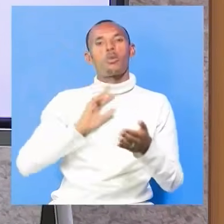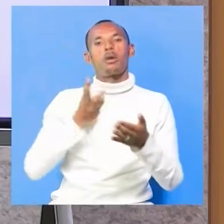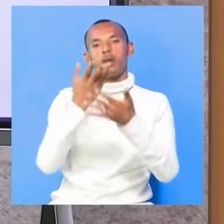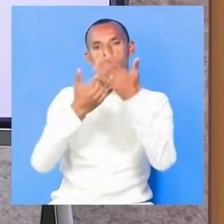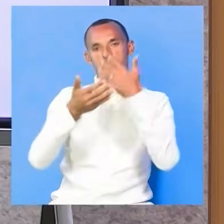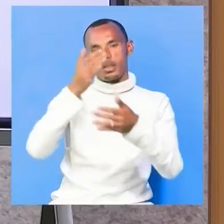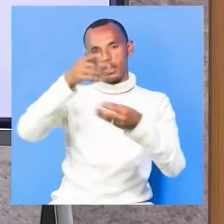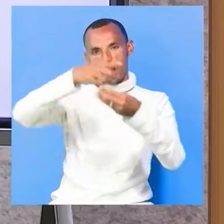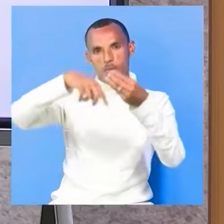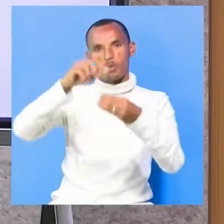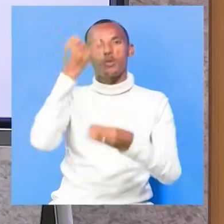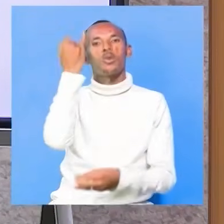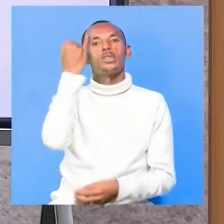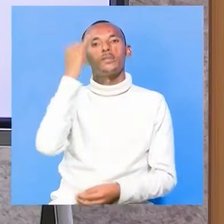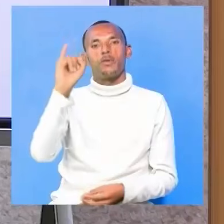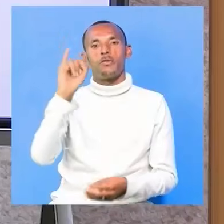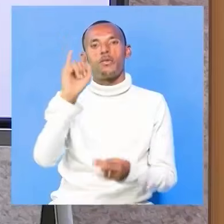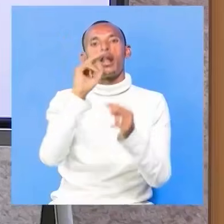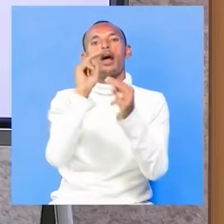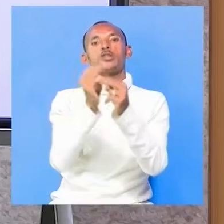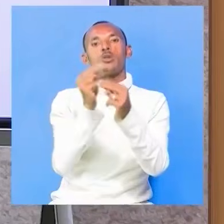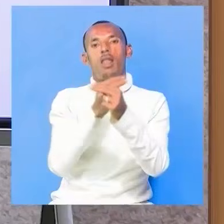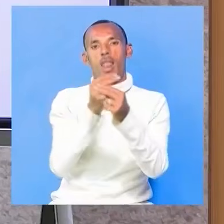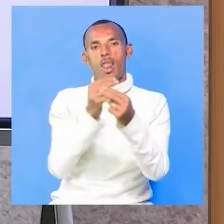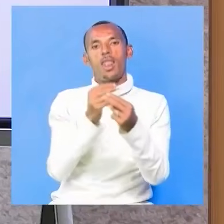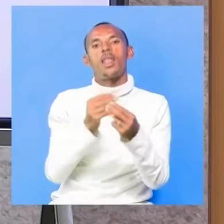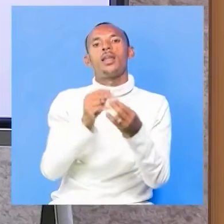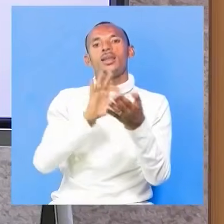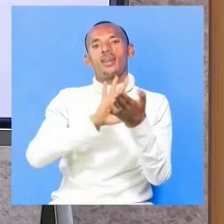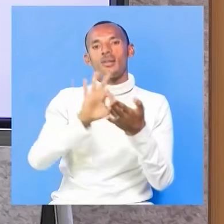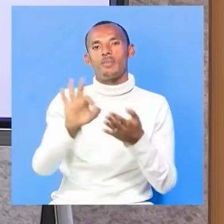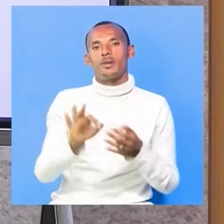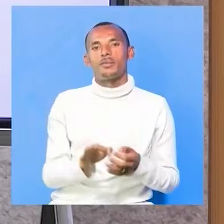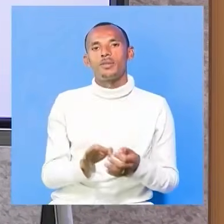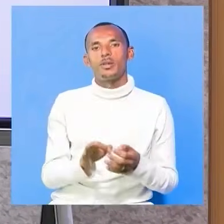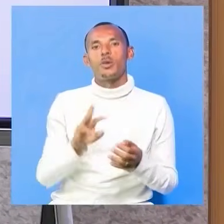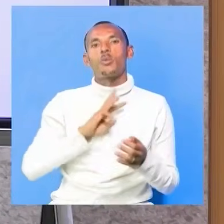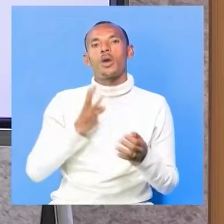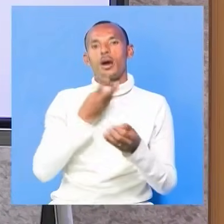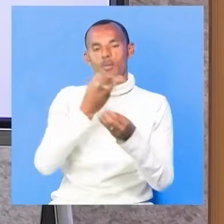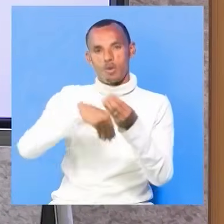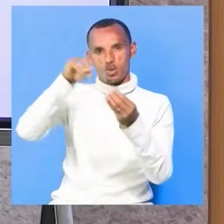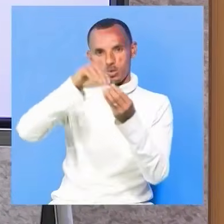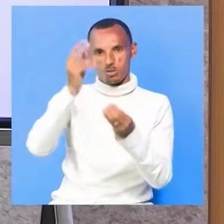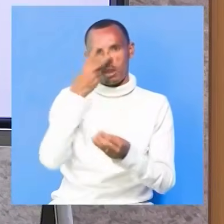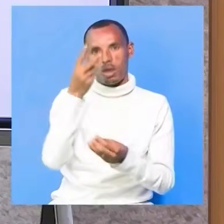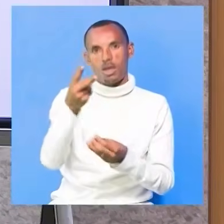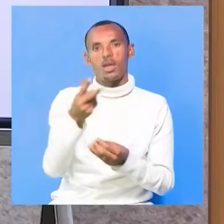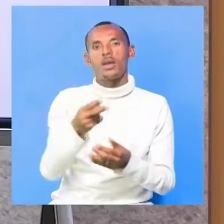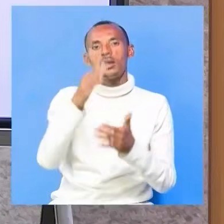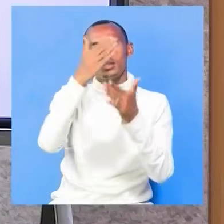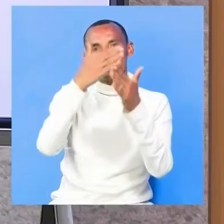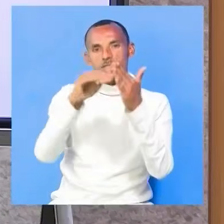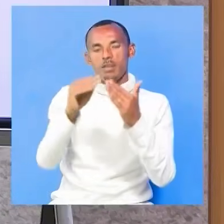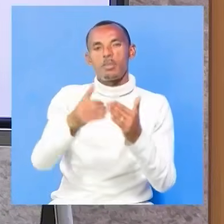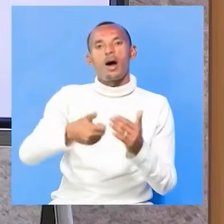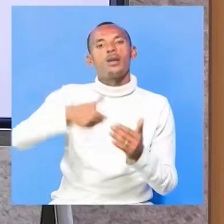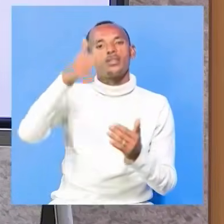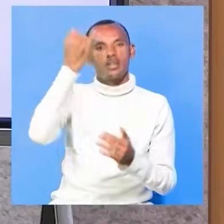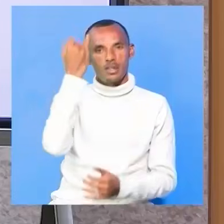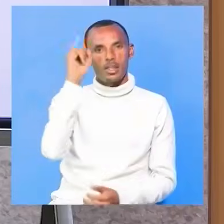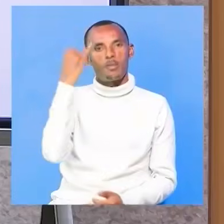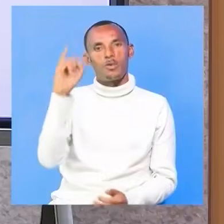have discussed about the concept of natural number, right? And we have also seen some